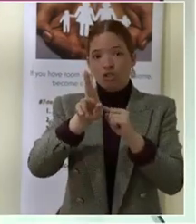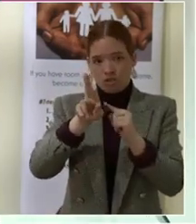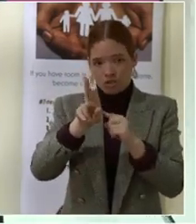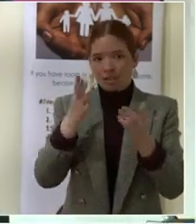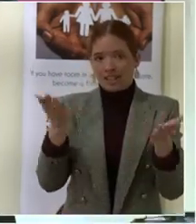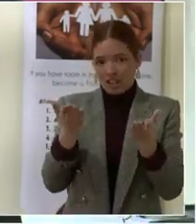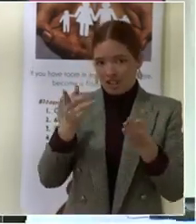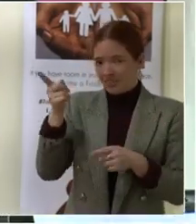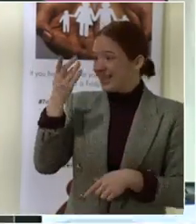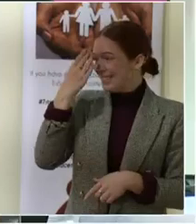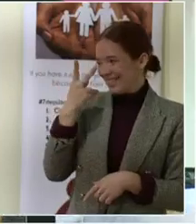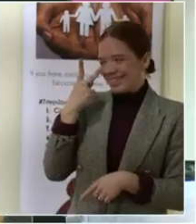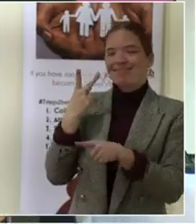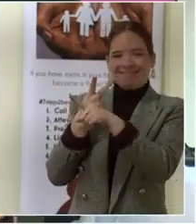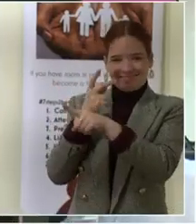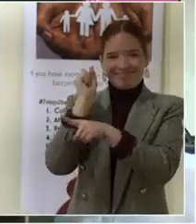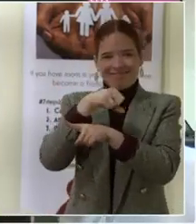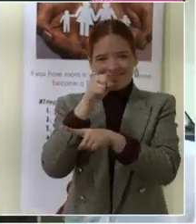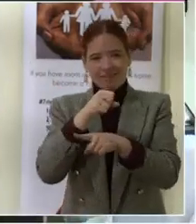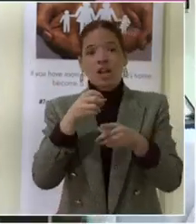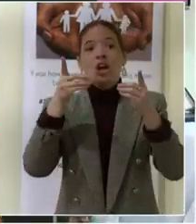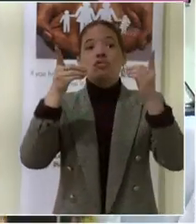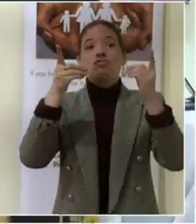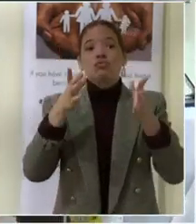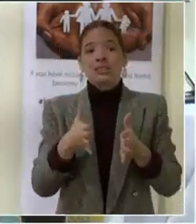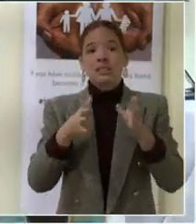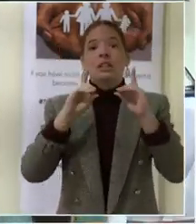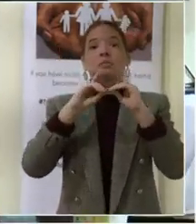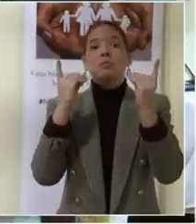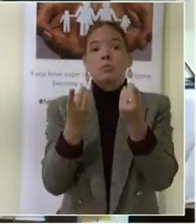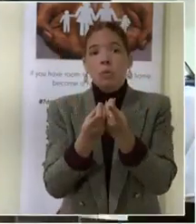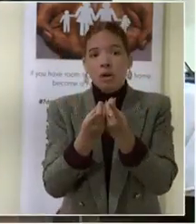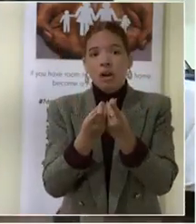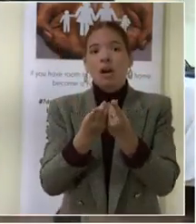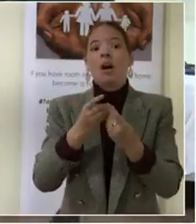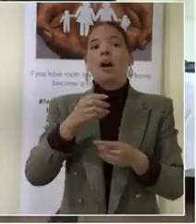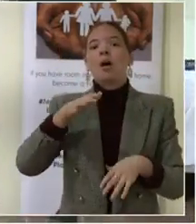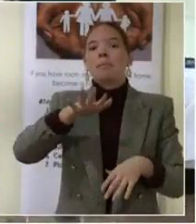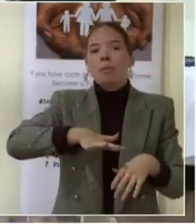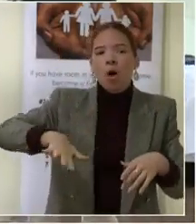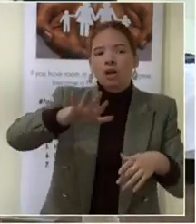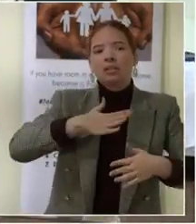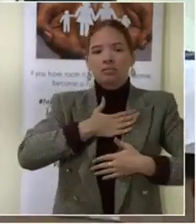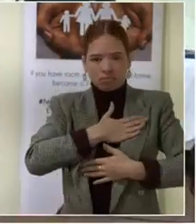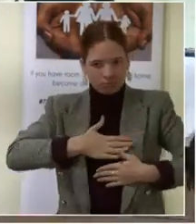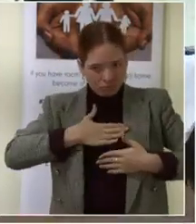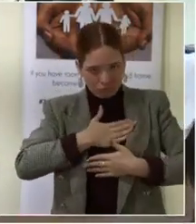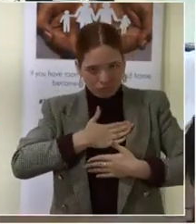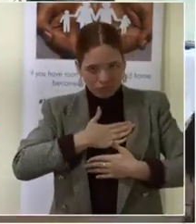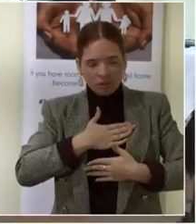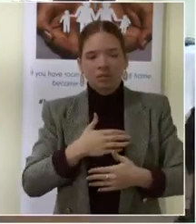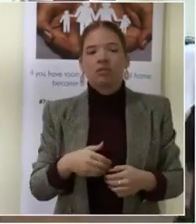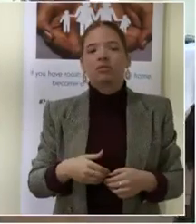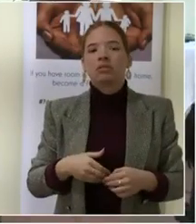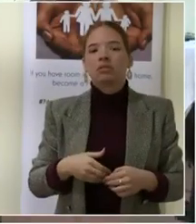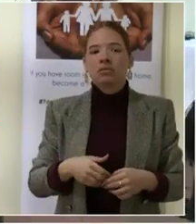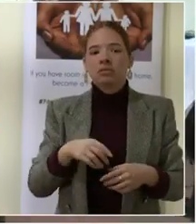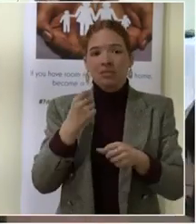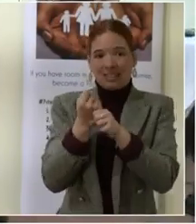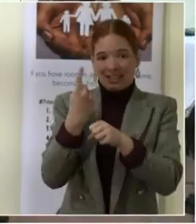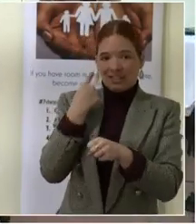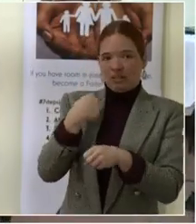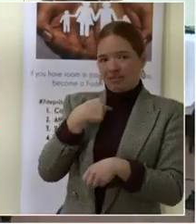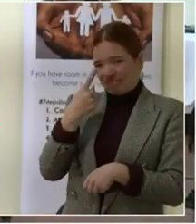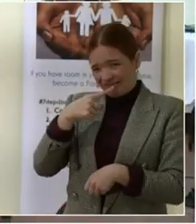Delano is the director of the Department of Parks and Recreation. And last year, I asked him to